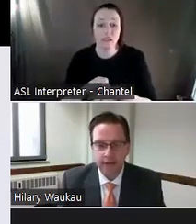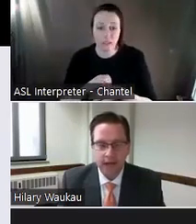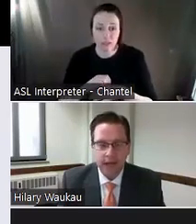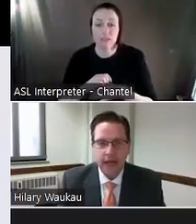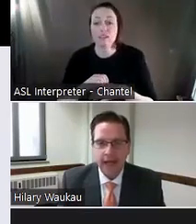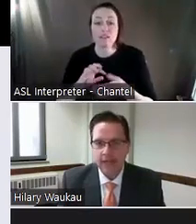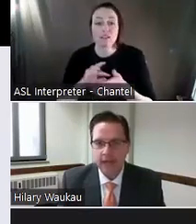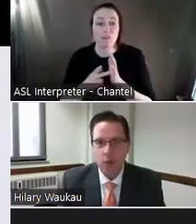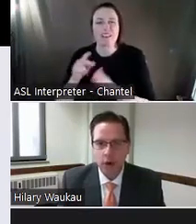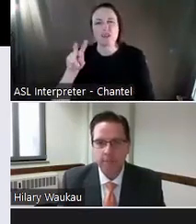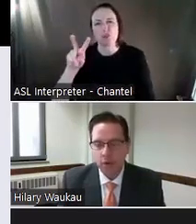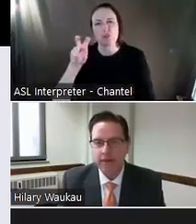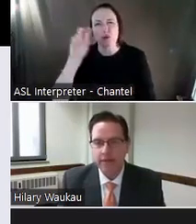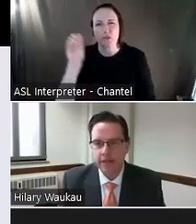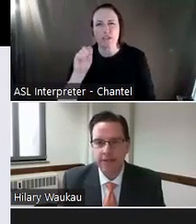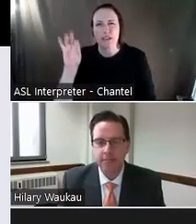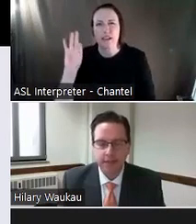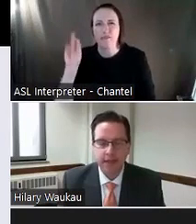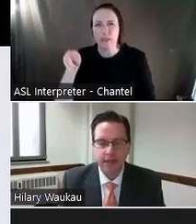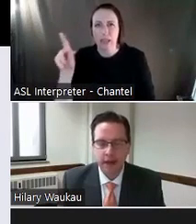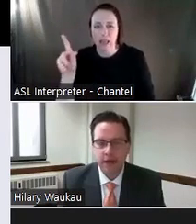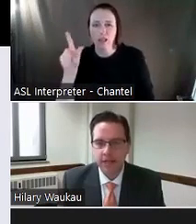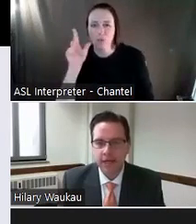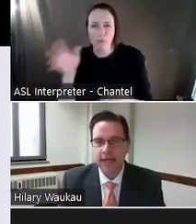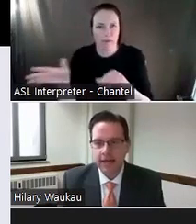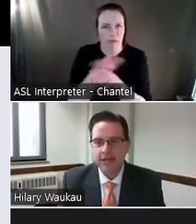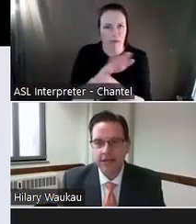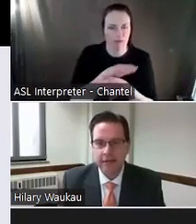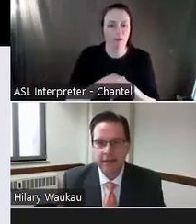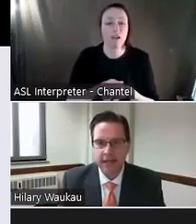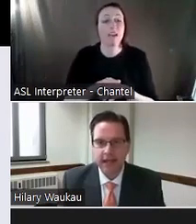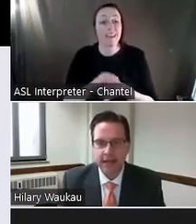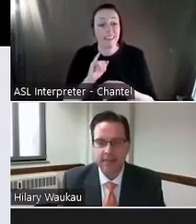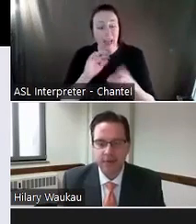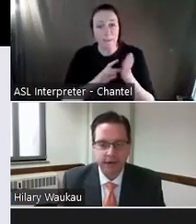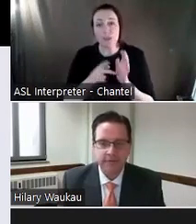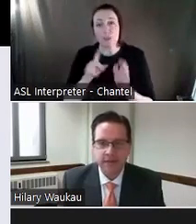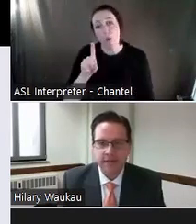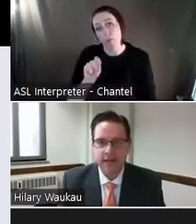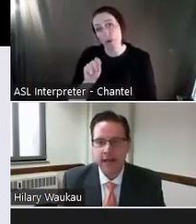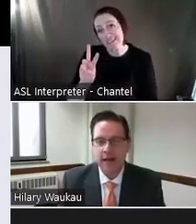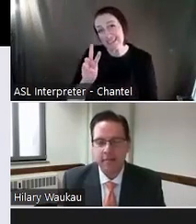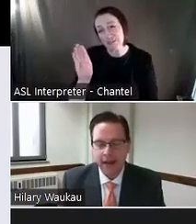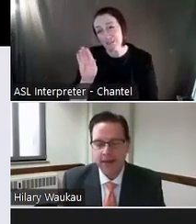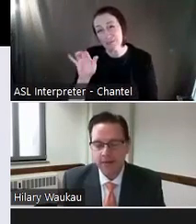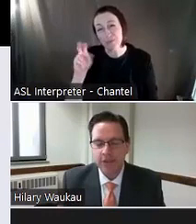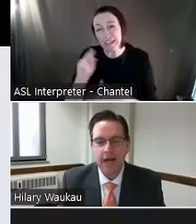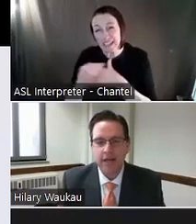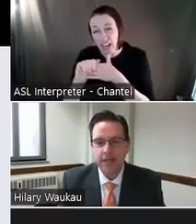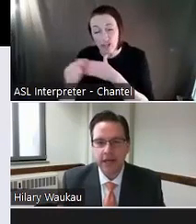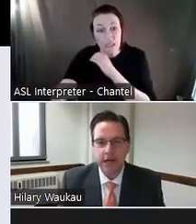poverty level and seeing $1.6 billion in savings that can then be reinvested back